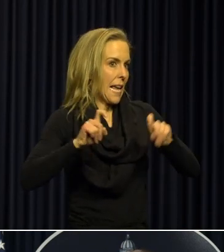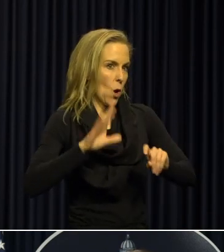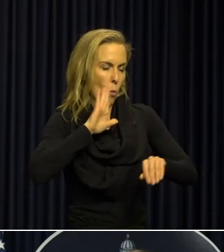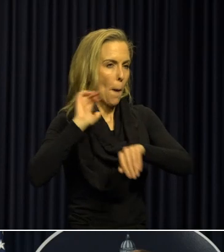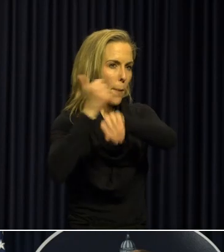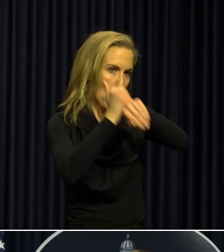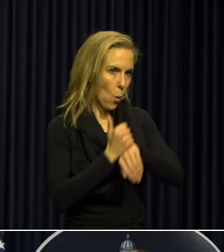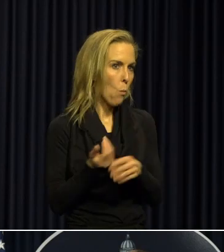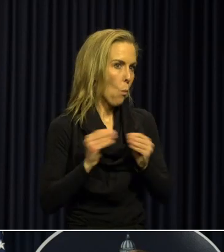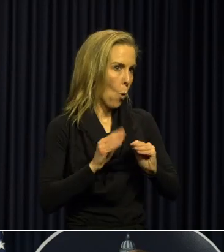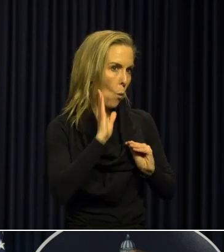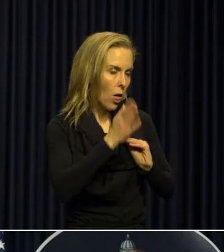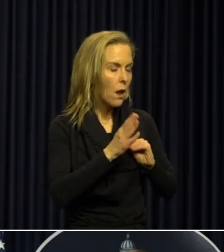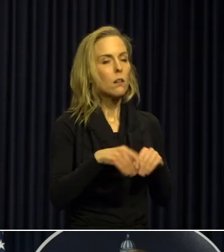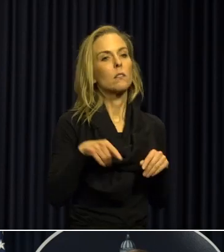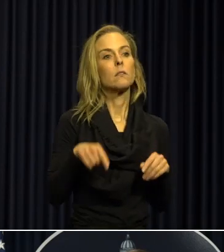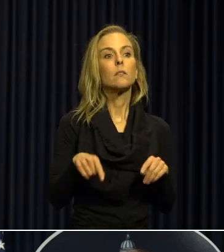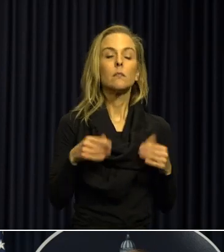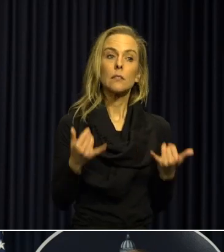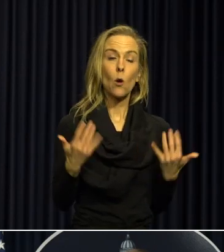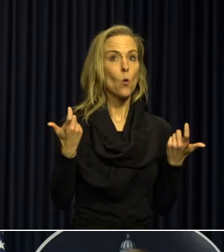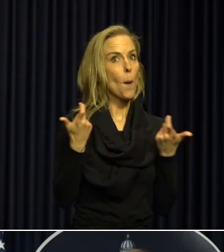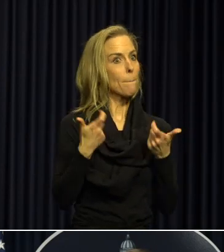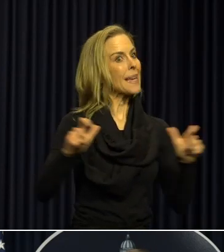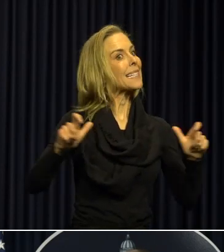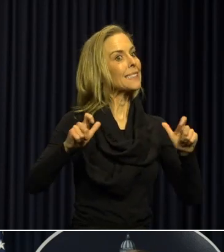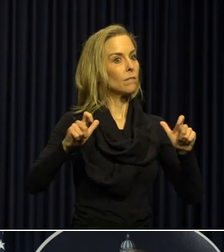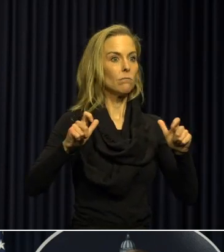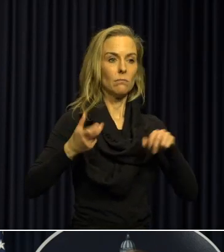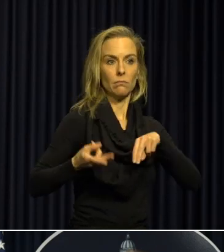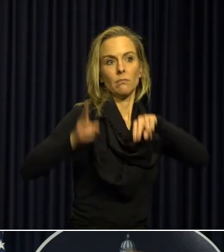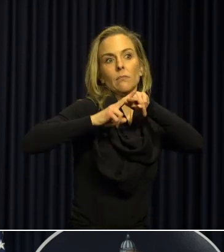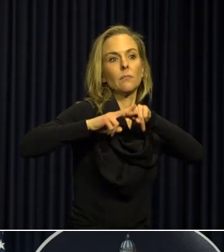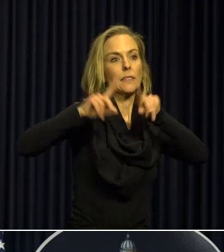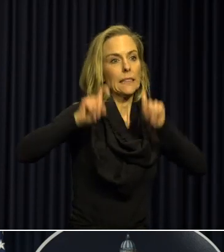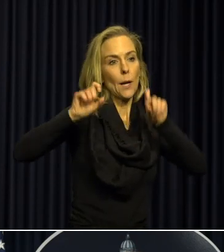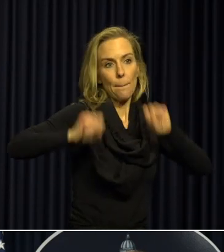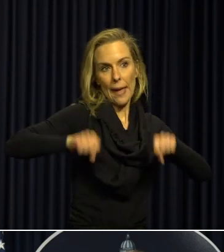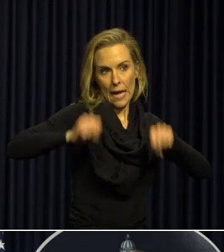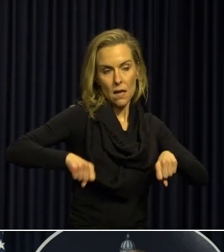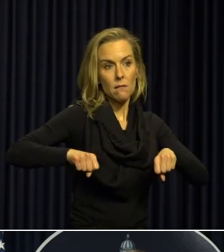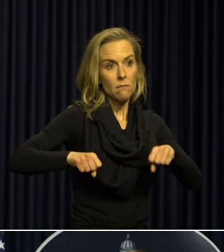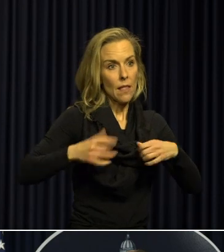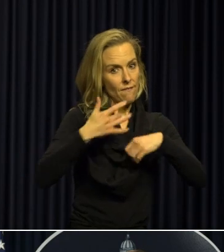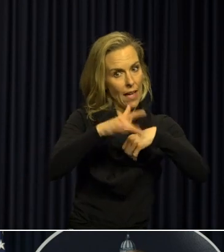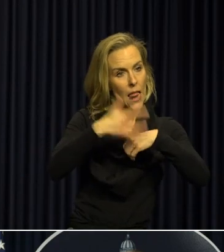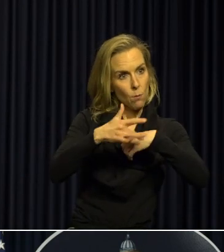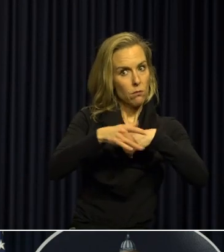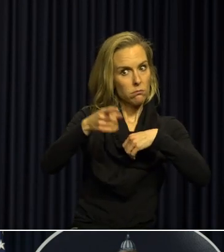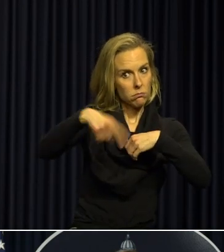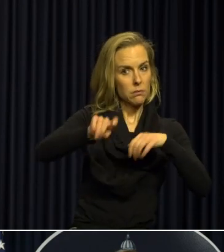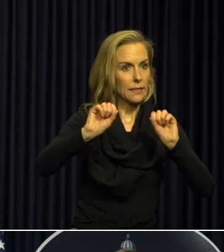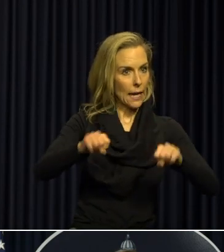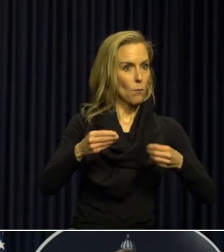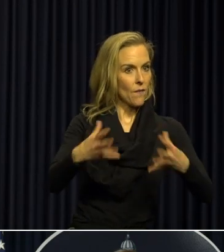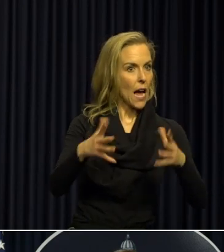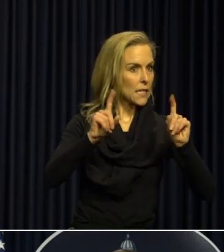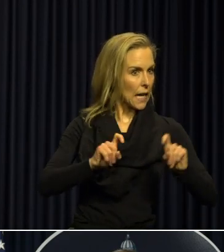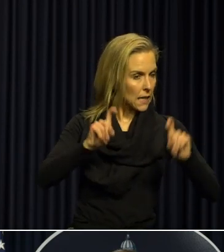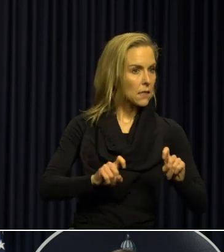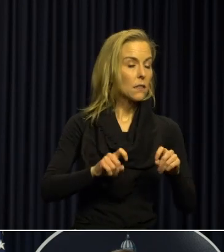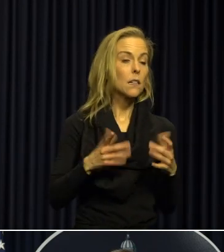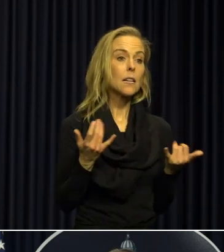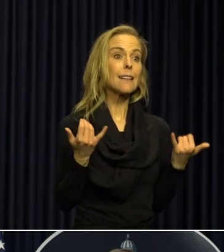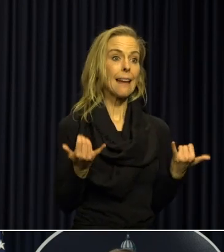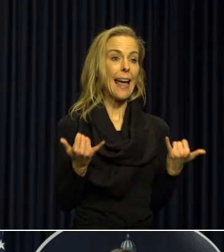going. This is a big increase in our testing capacity and availability. And in fact, since we have opened up